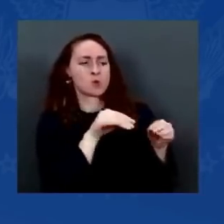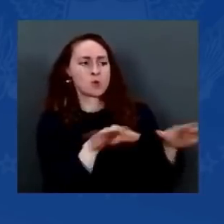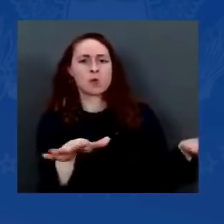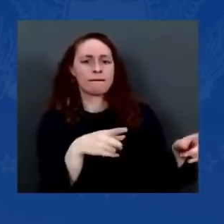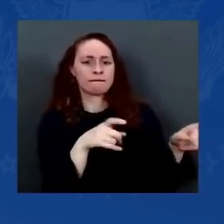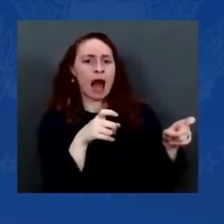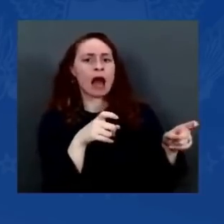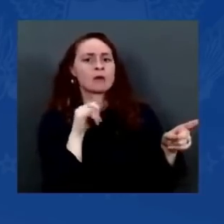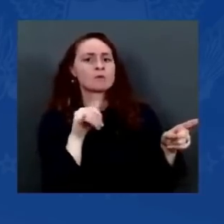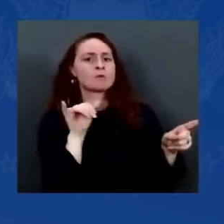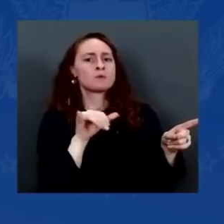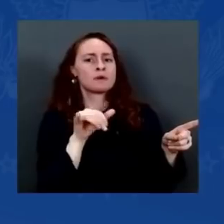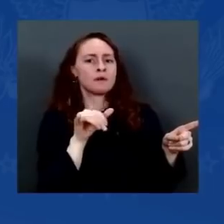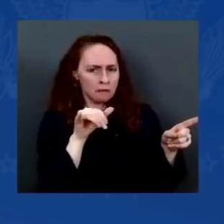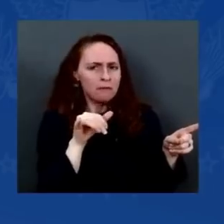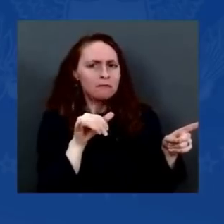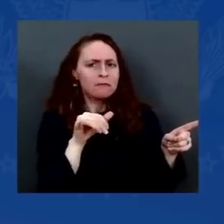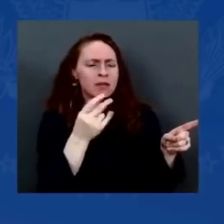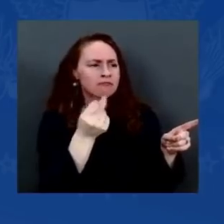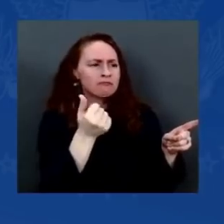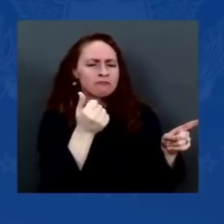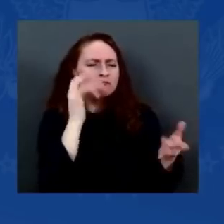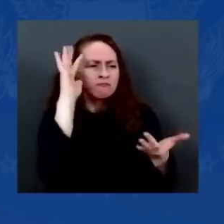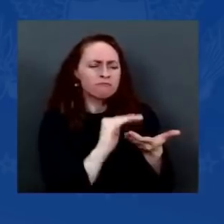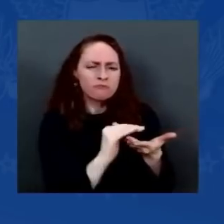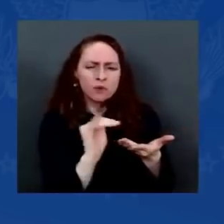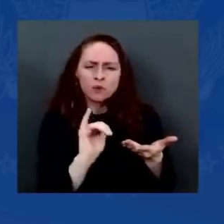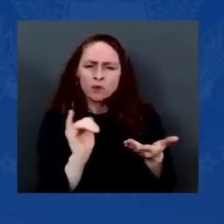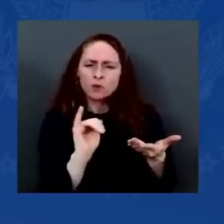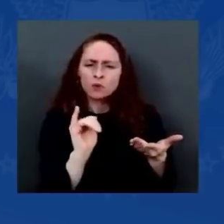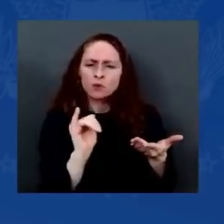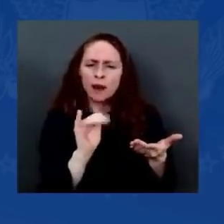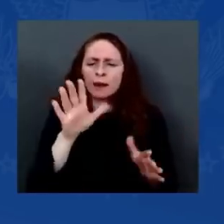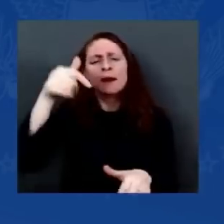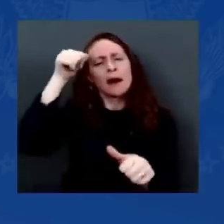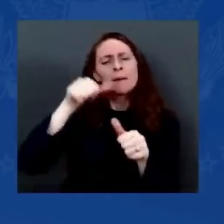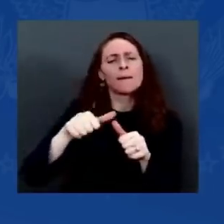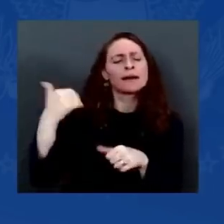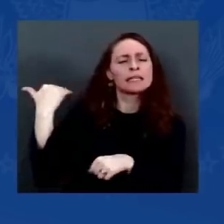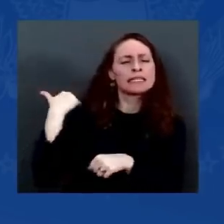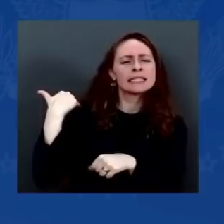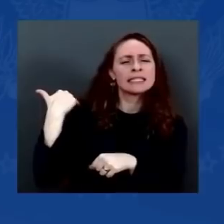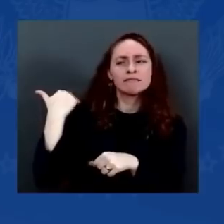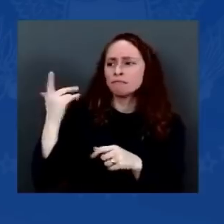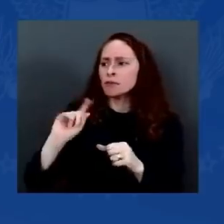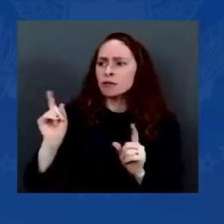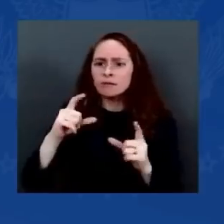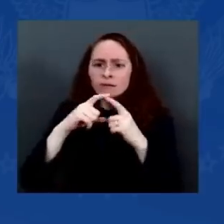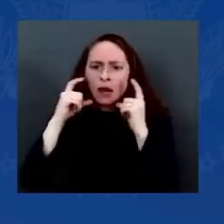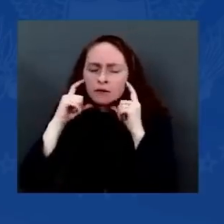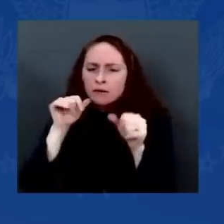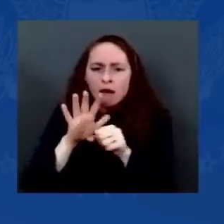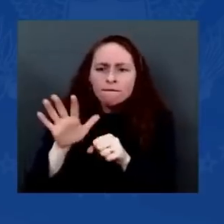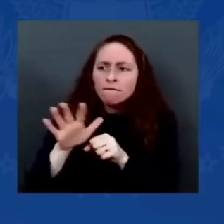I said, when we were having a problem with masks and gowns and the like. I said, I promise you. Remember the criticism? I got questions from some of you.